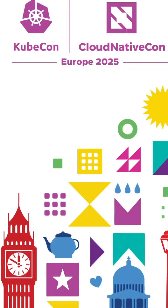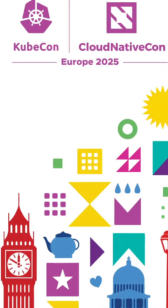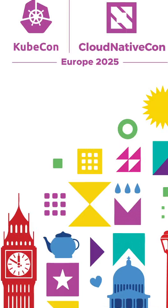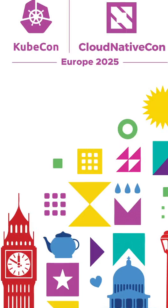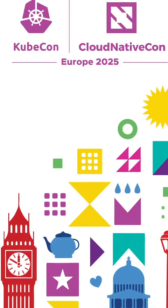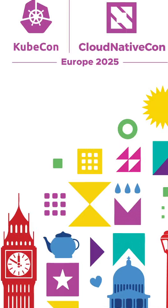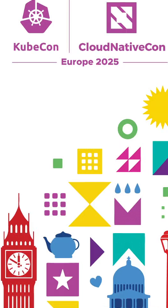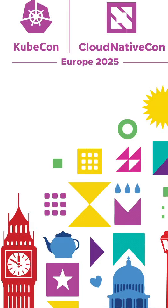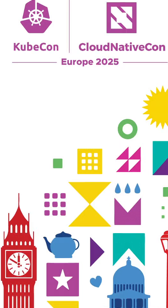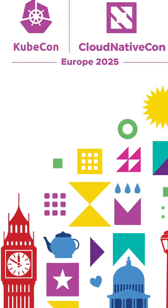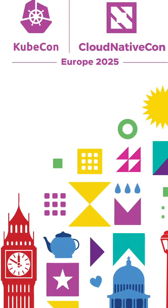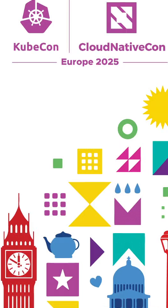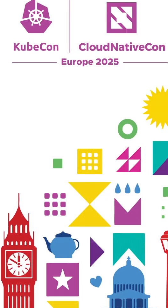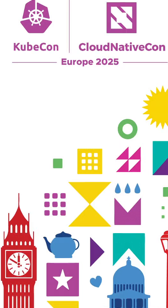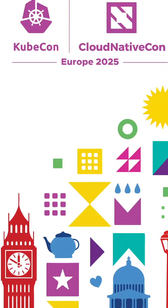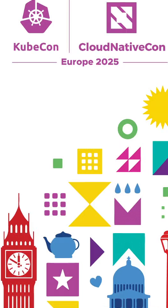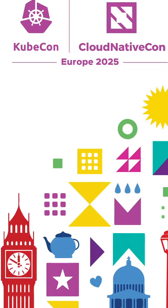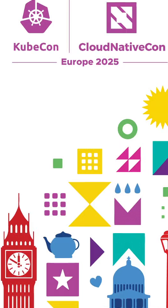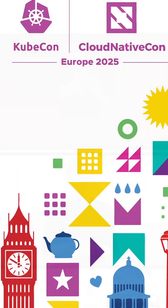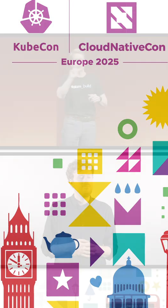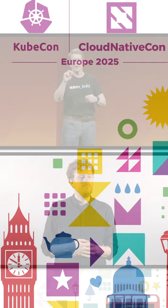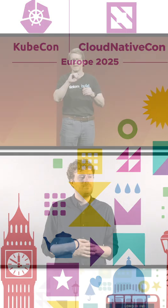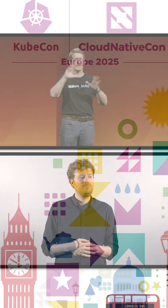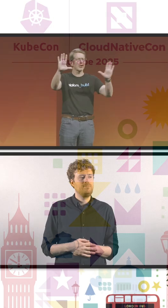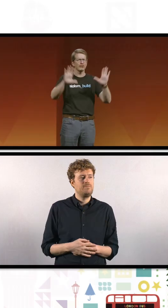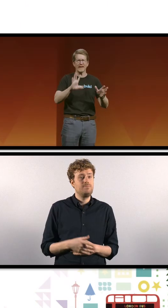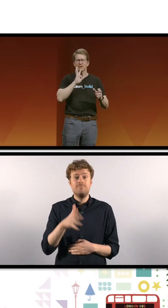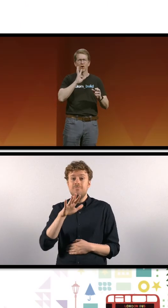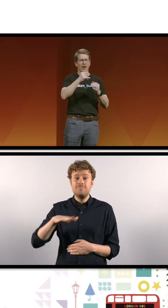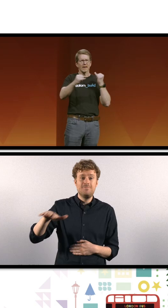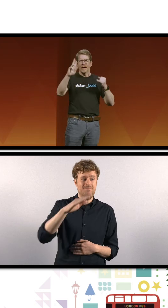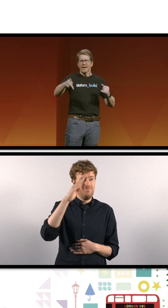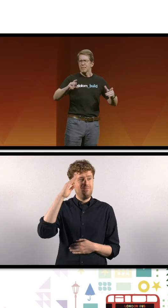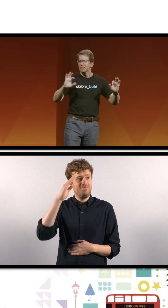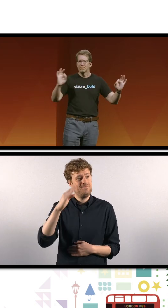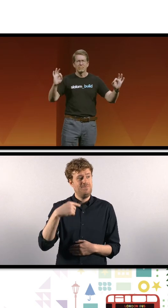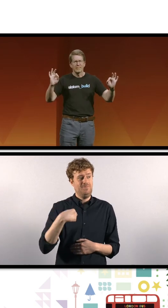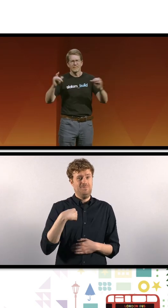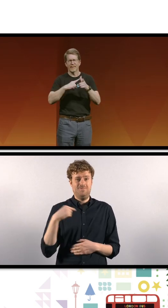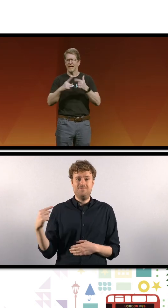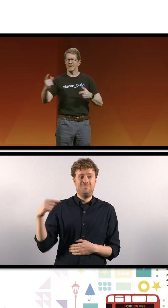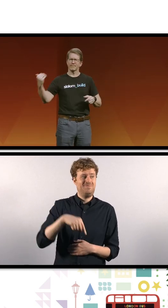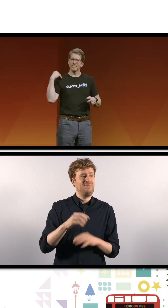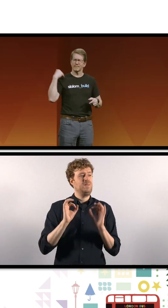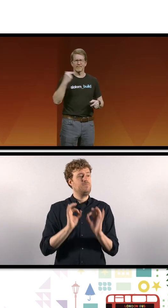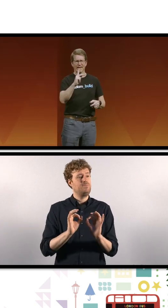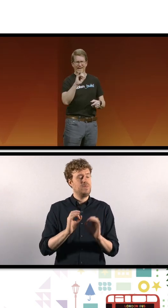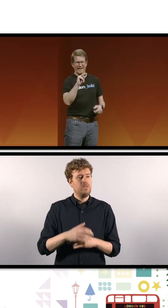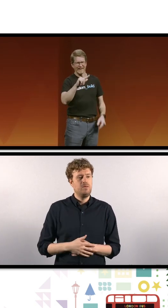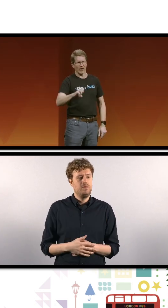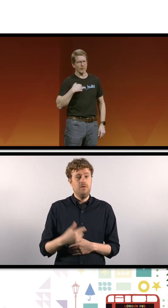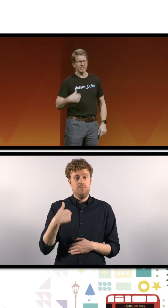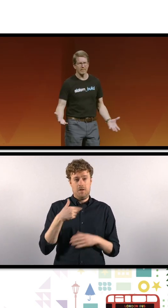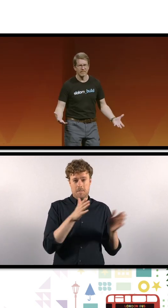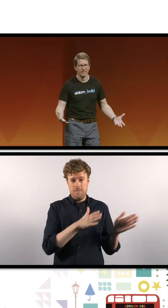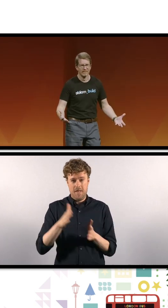Hey everyone, I'm here. I had this great talk planned out for you, like 30 minutes worth of content, and I had it all ready to go. And